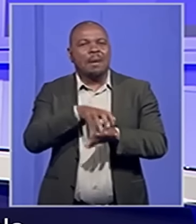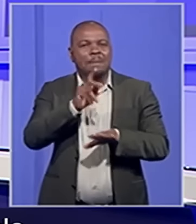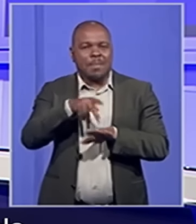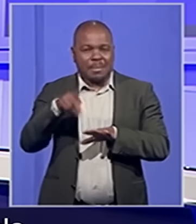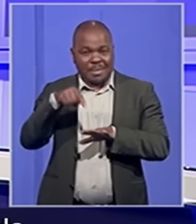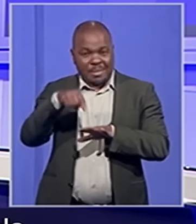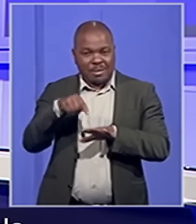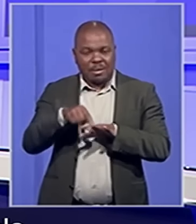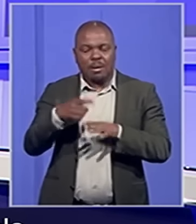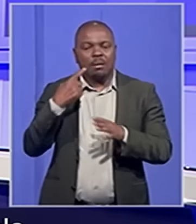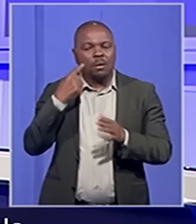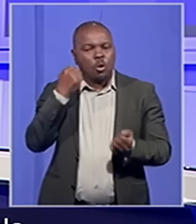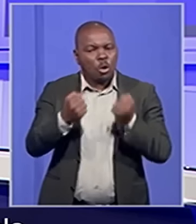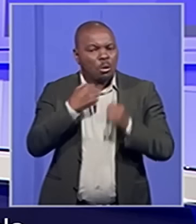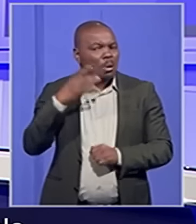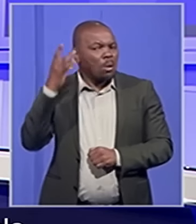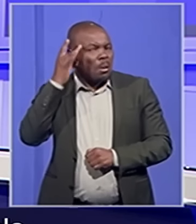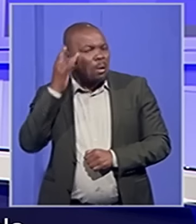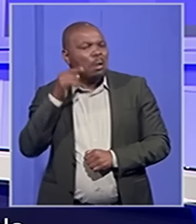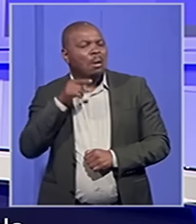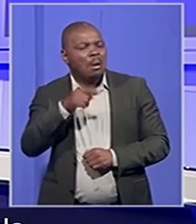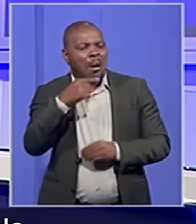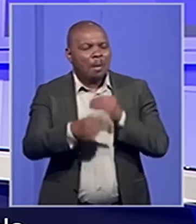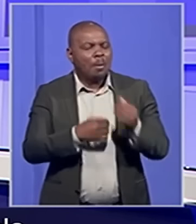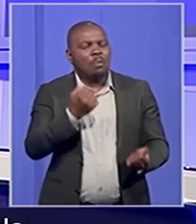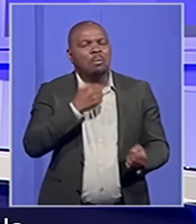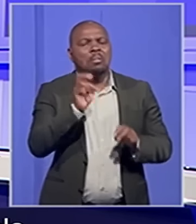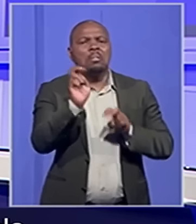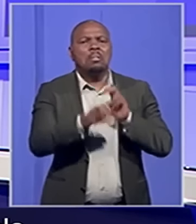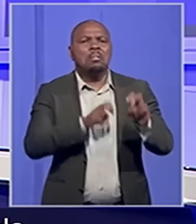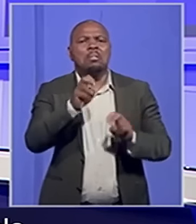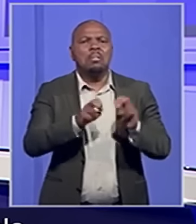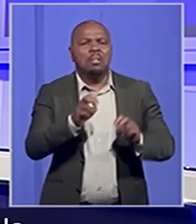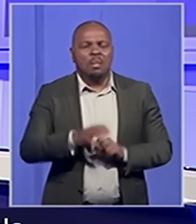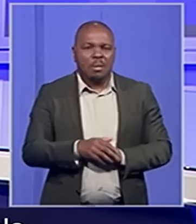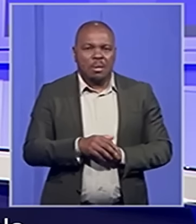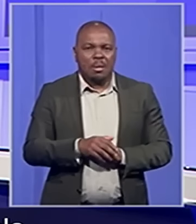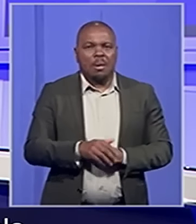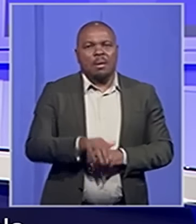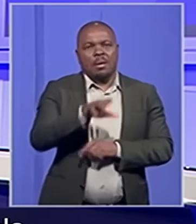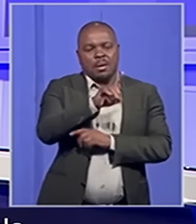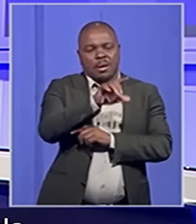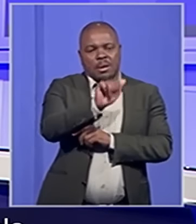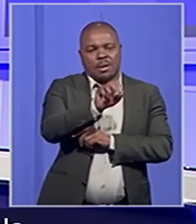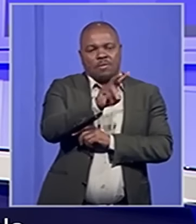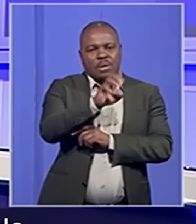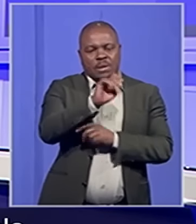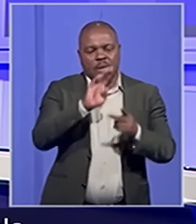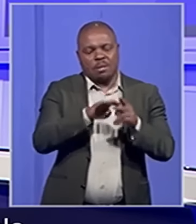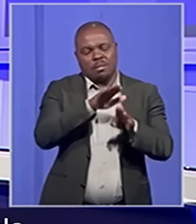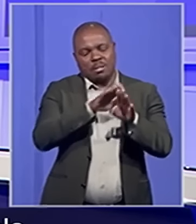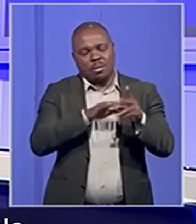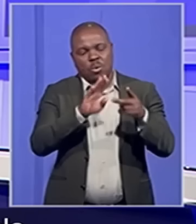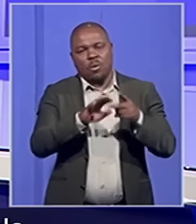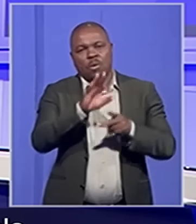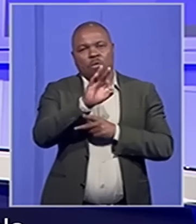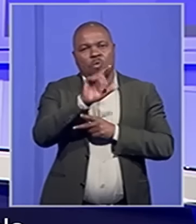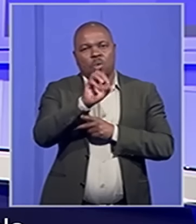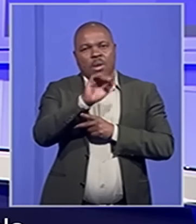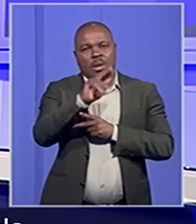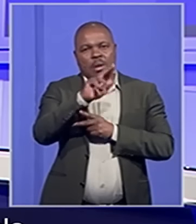le ditatofatšo tša go utswa ga mašeleng kgatlhanong le yo mongwe wa balatofatšwa. Emmanuela David le bana babo Floriana le